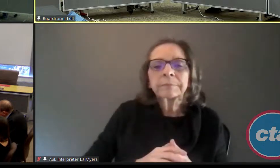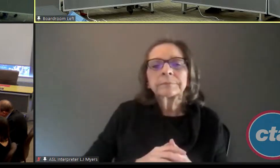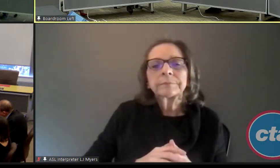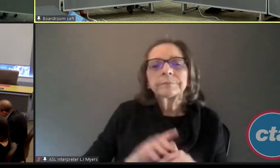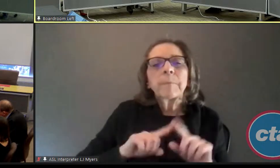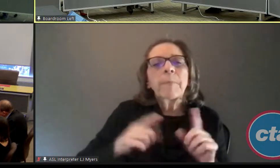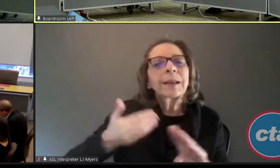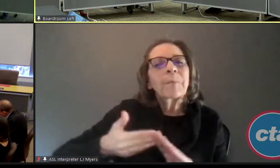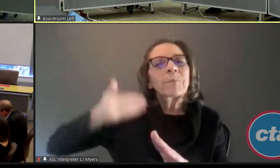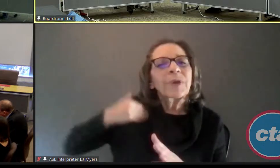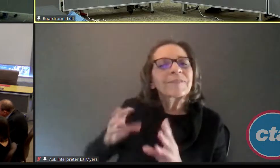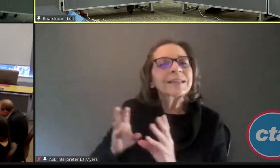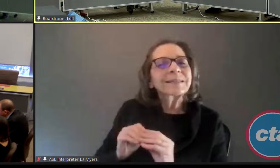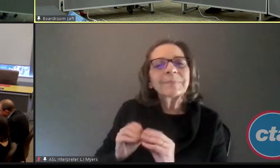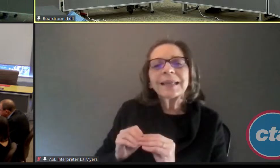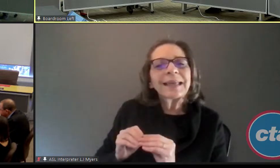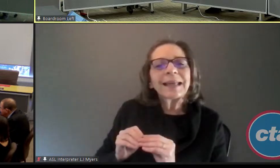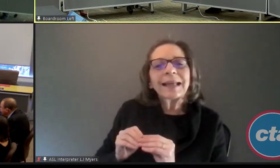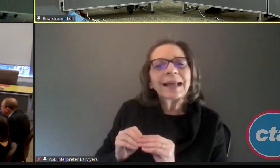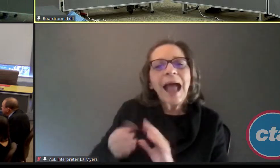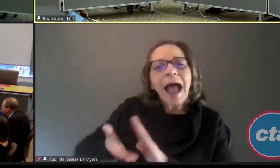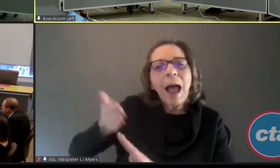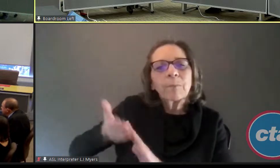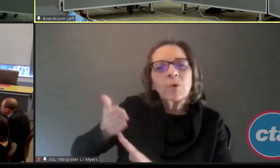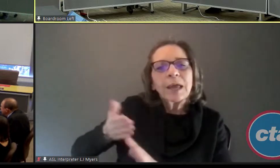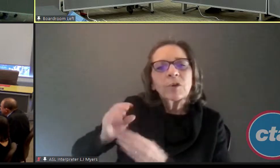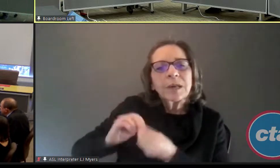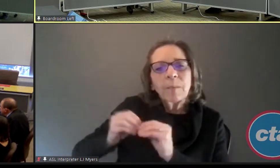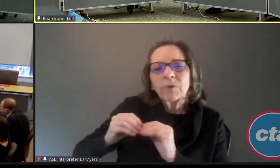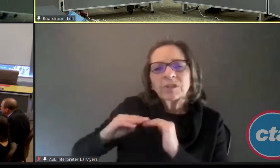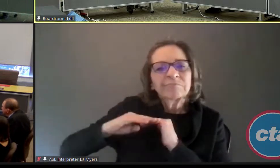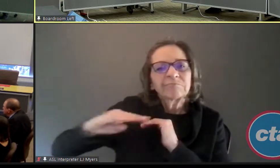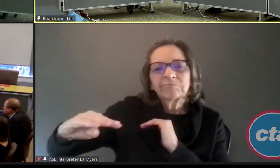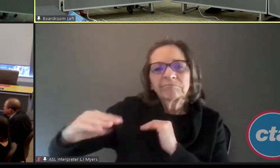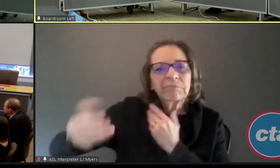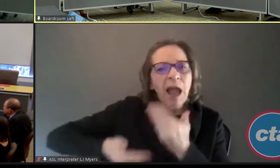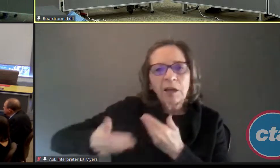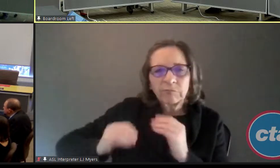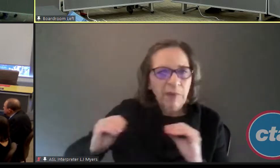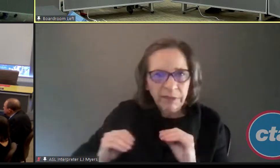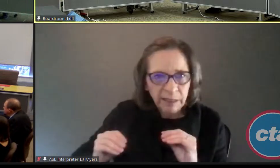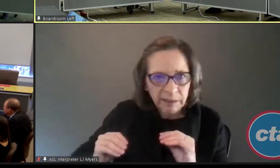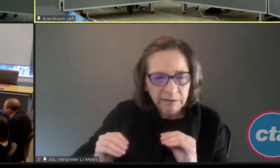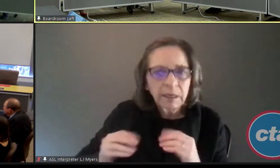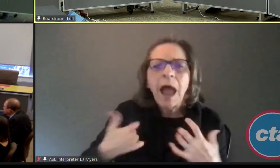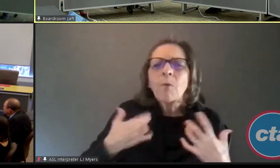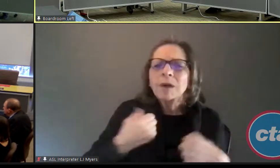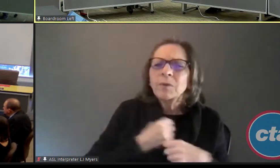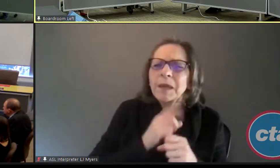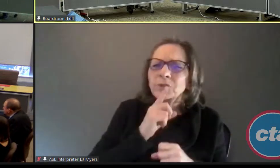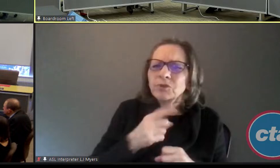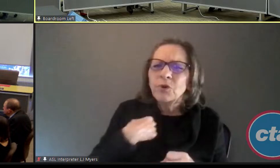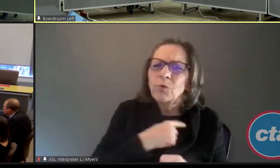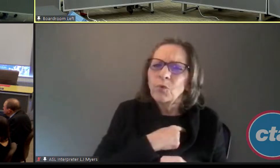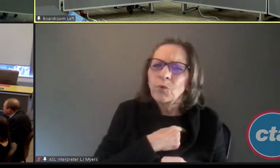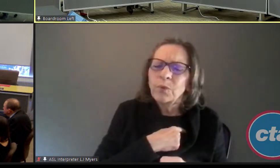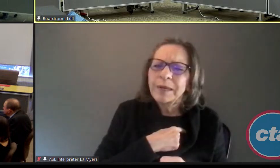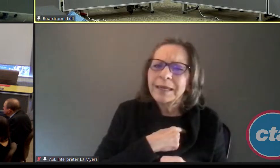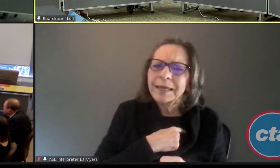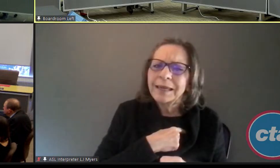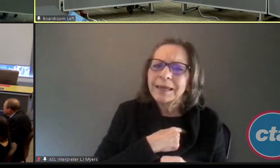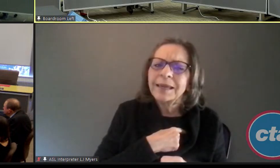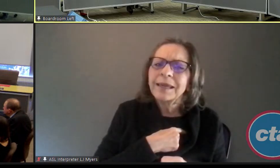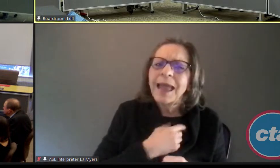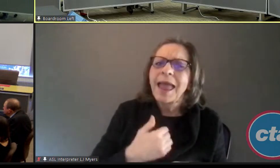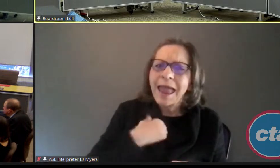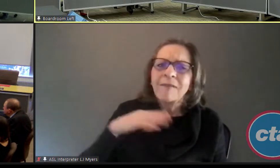hearing we had, the operator numbers have been flat for the last year. So I want to make sure that we're just not accelerating the churn of these employees, that we